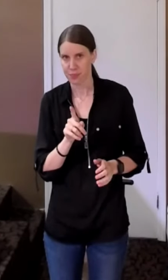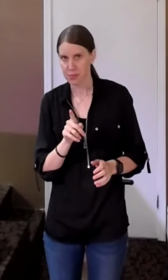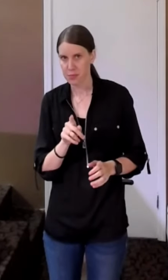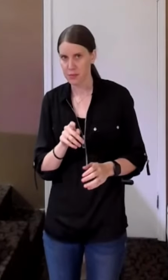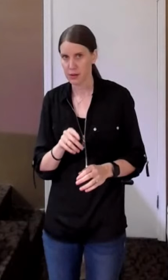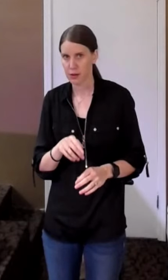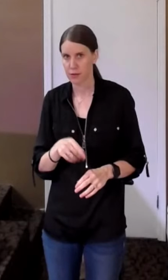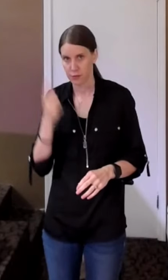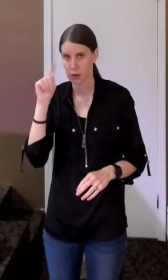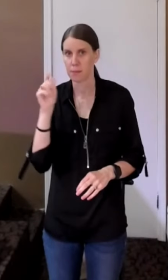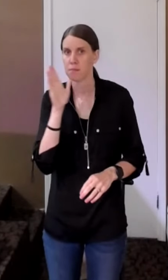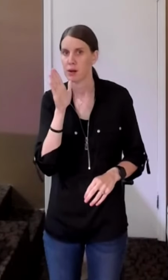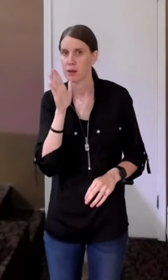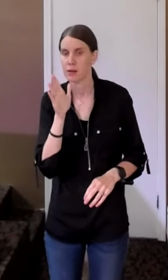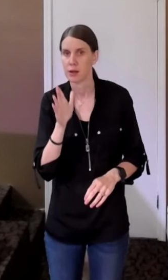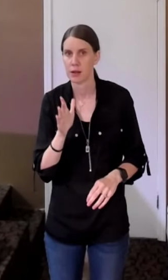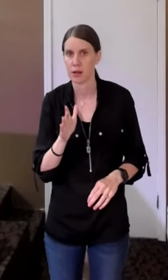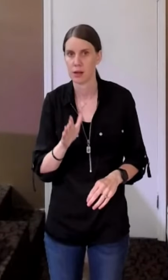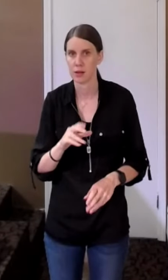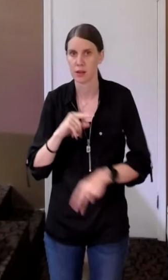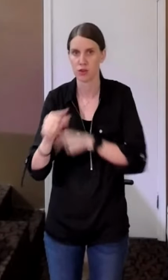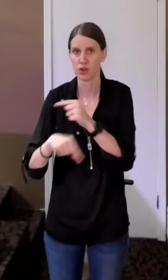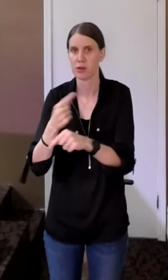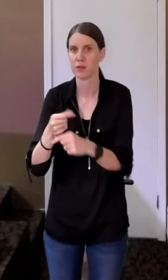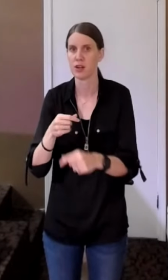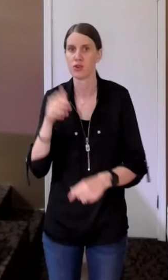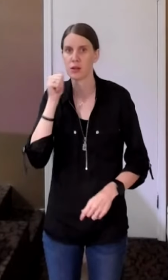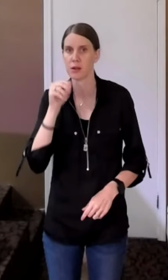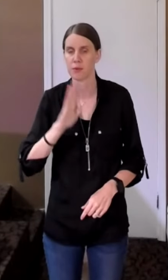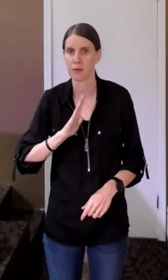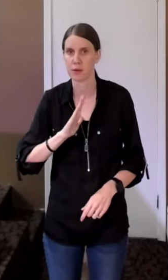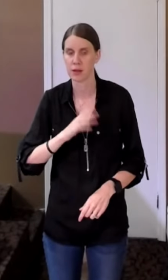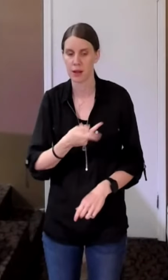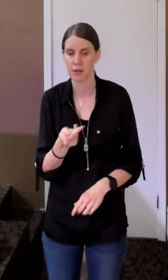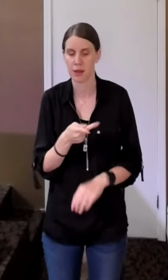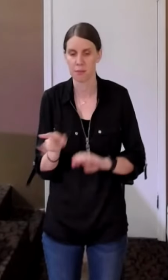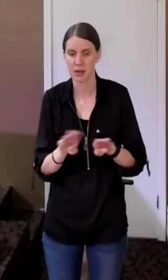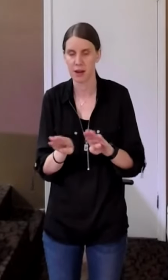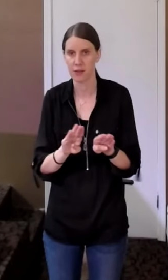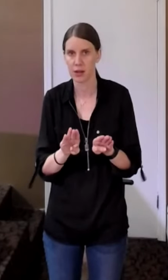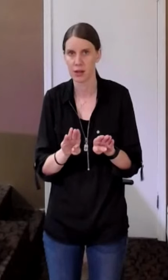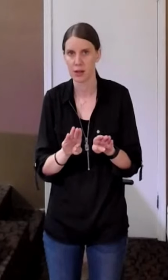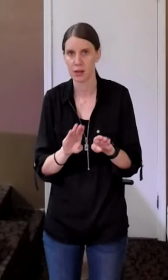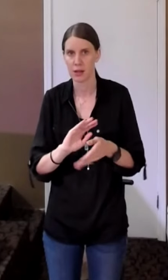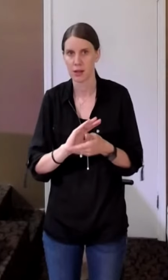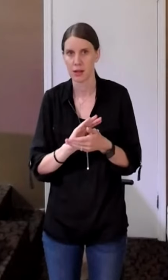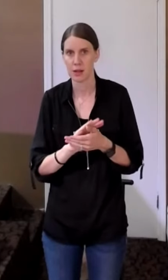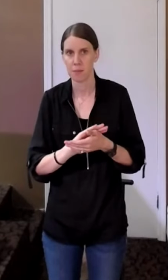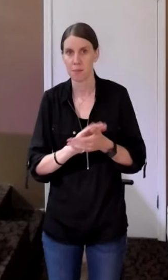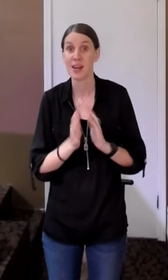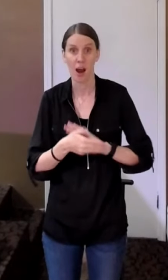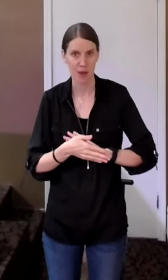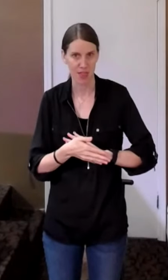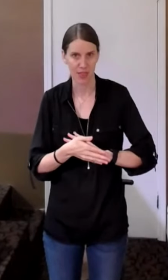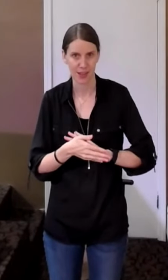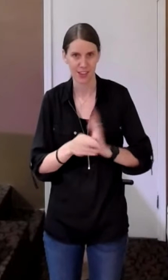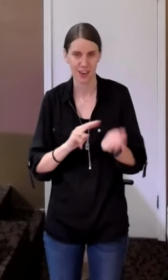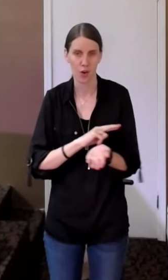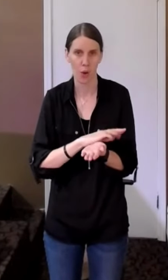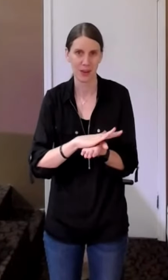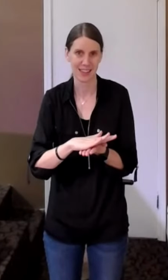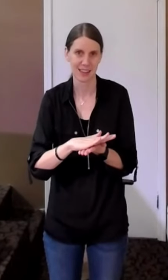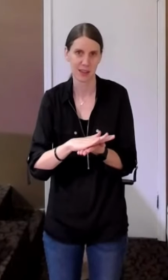Concerning mothers, it says, "The aged women likewise, that they be in behavior as becometh